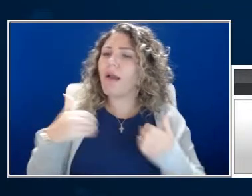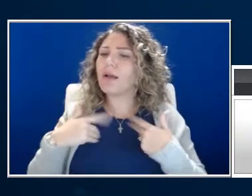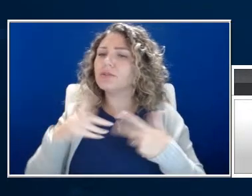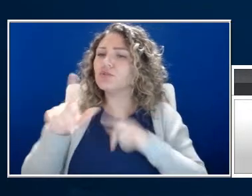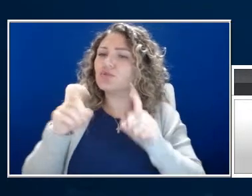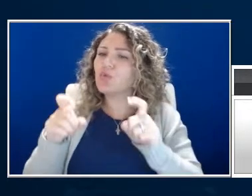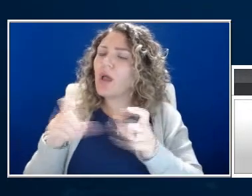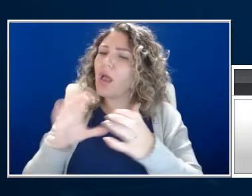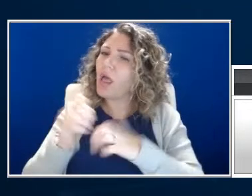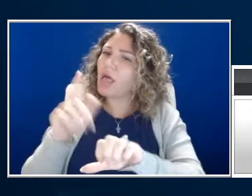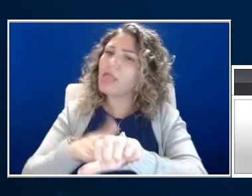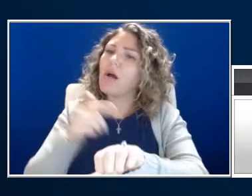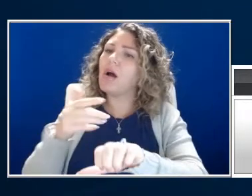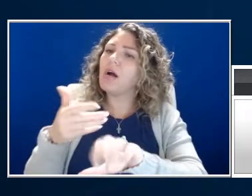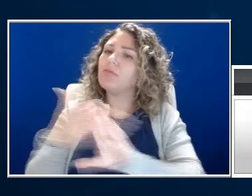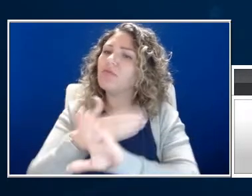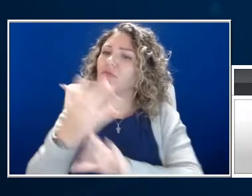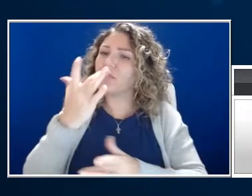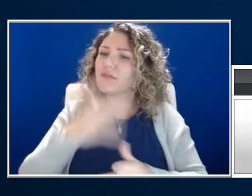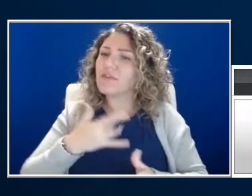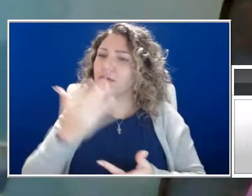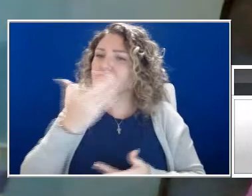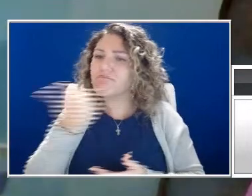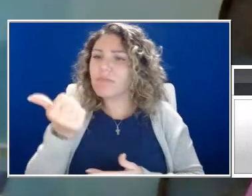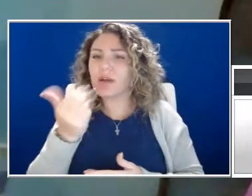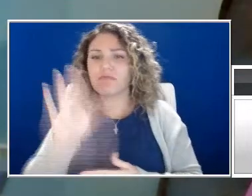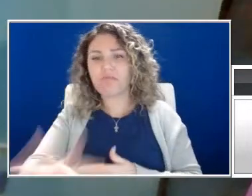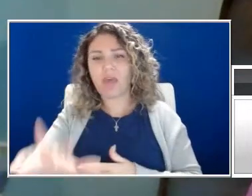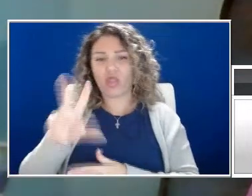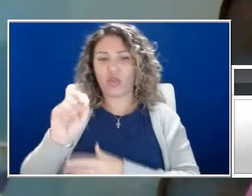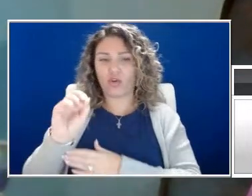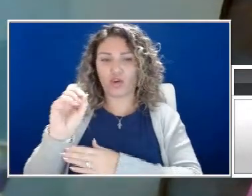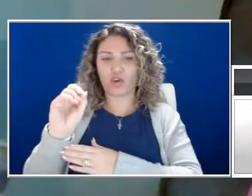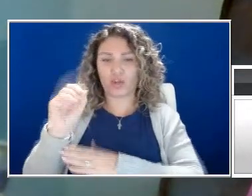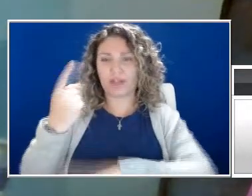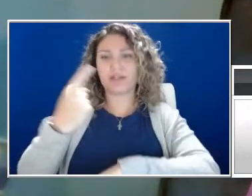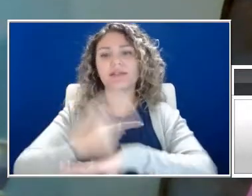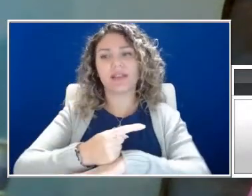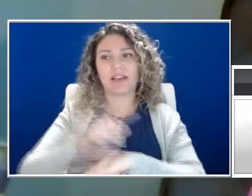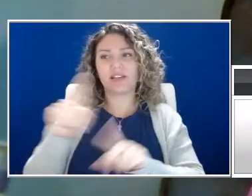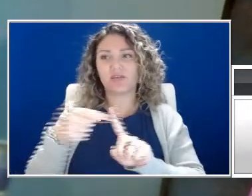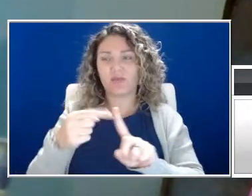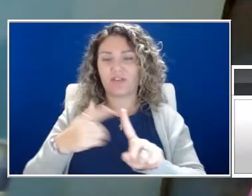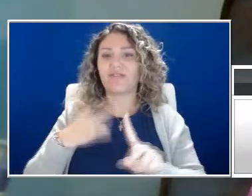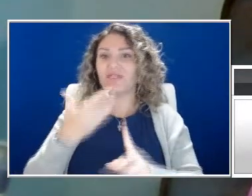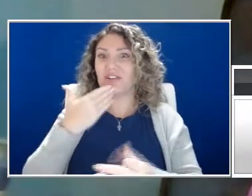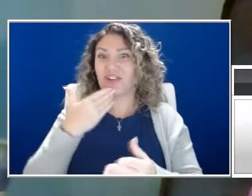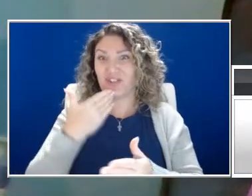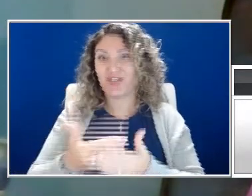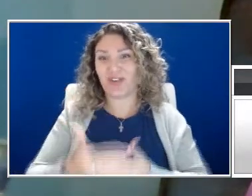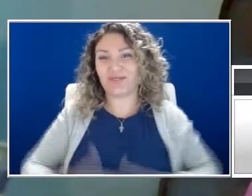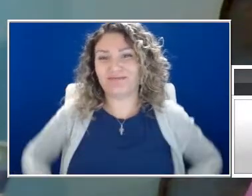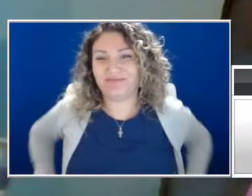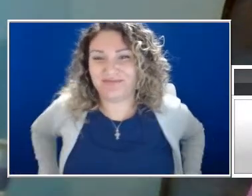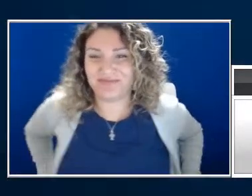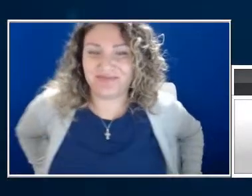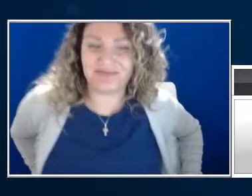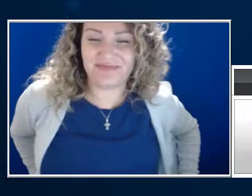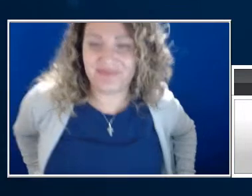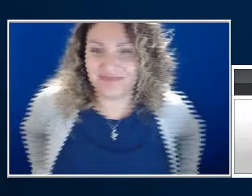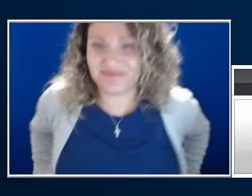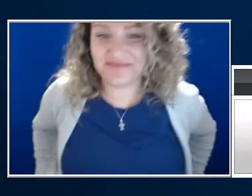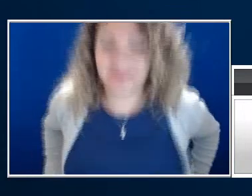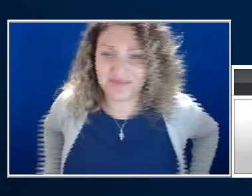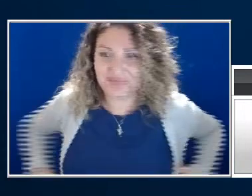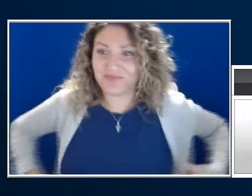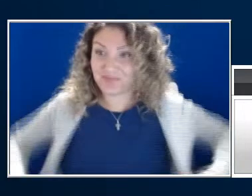started Carvecti? Probably about 30 days when I started to feel really good. Are you back to you